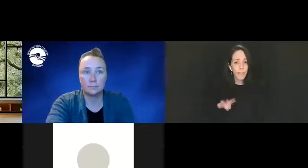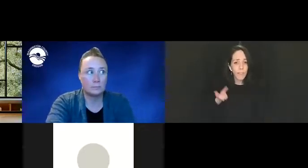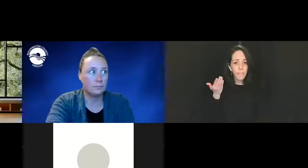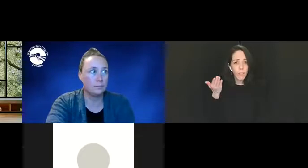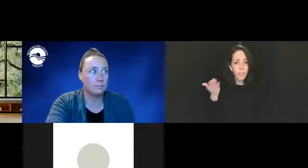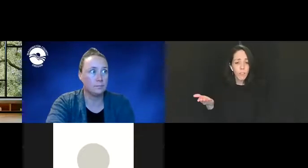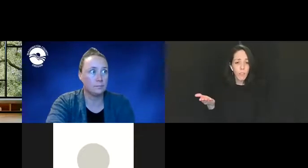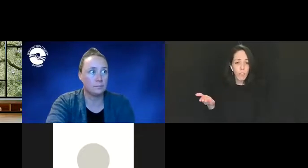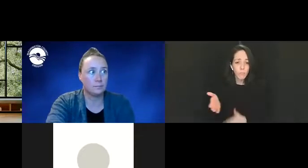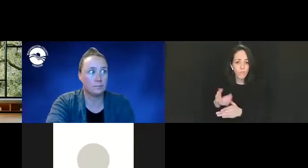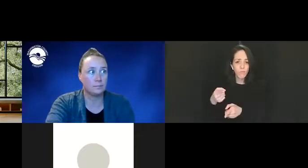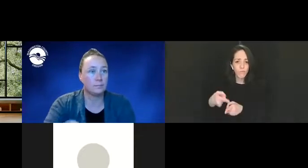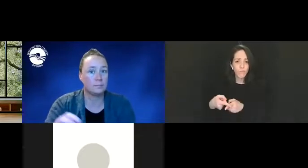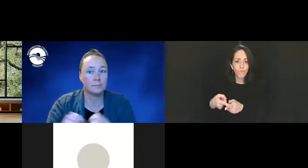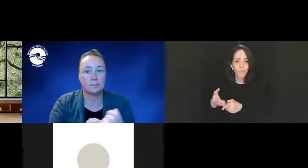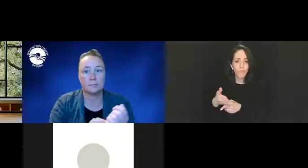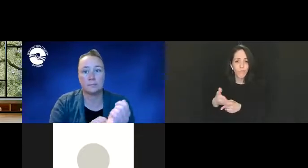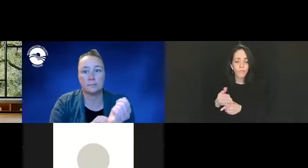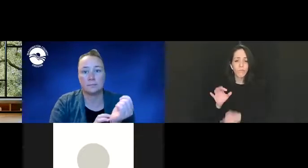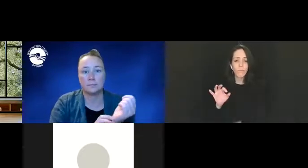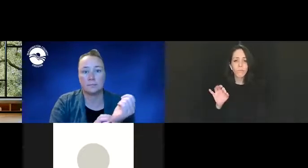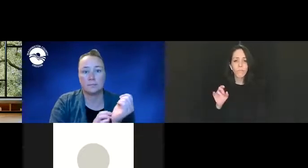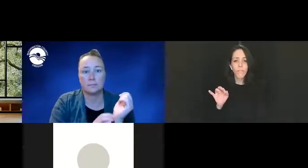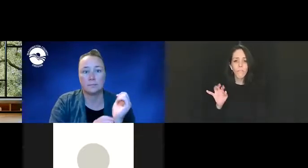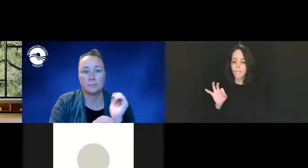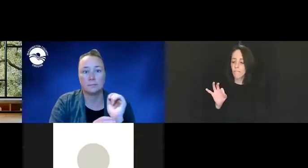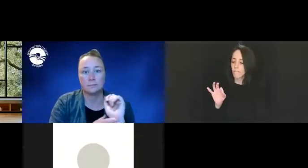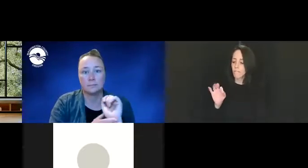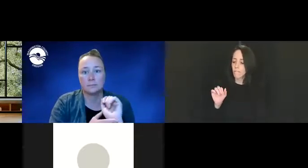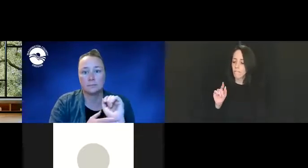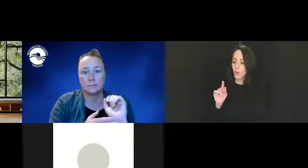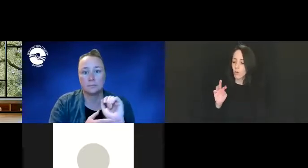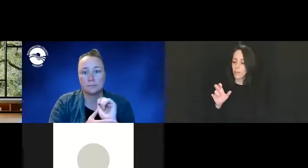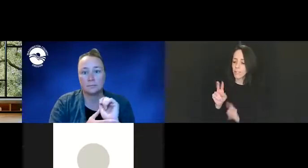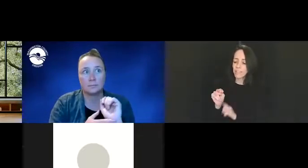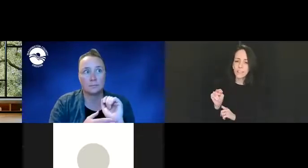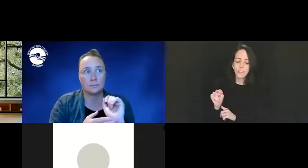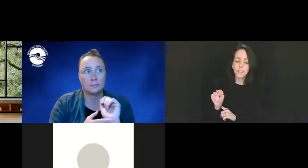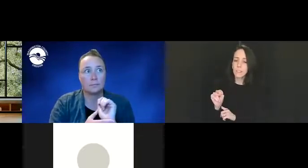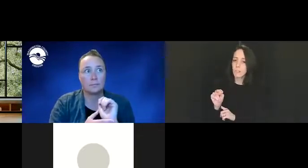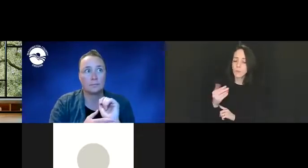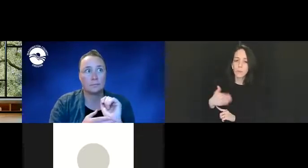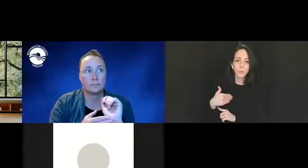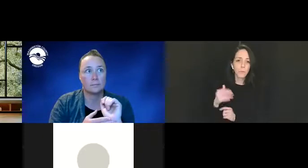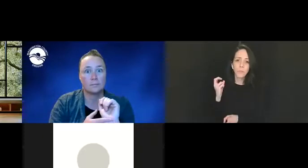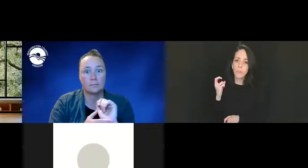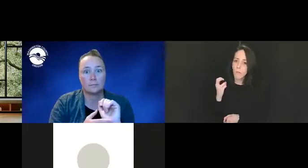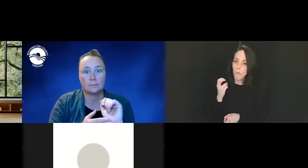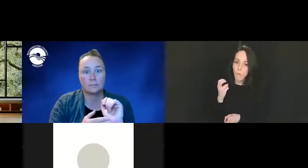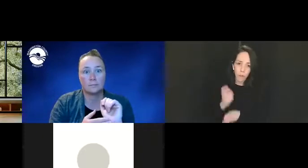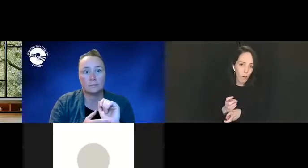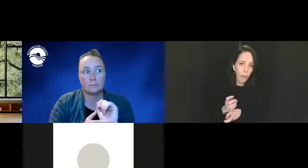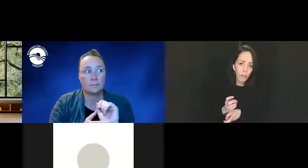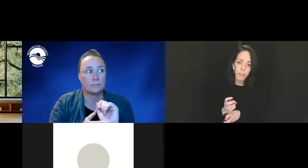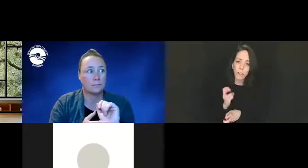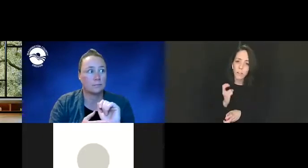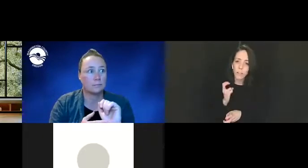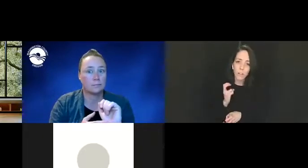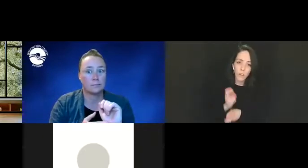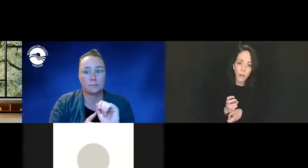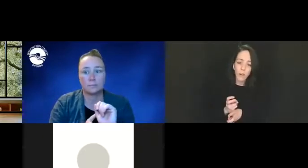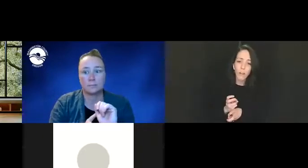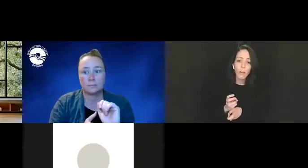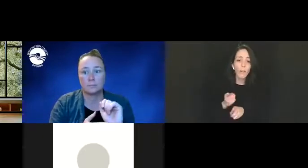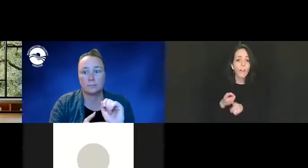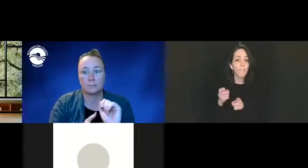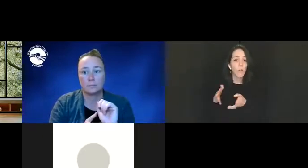that section on Farmington Road, and it's so hard to get back from the street road to Farmington Road